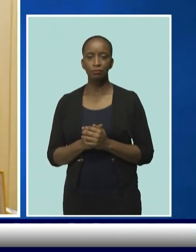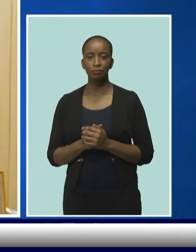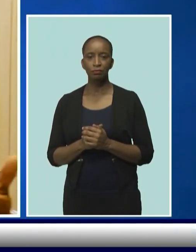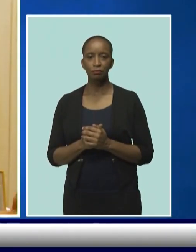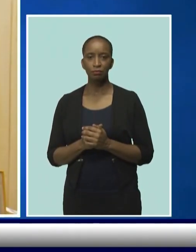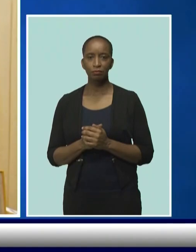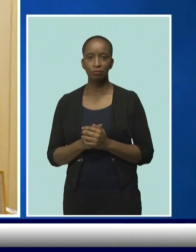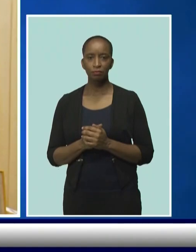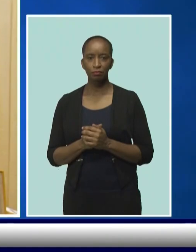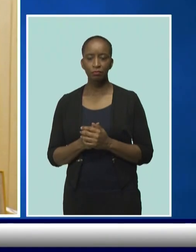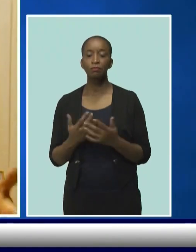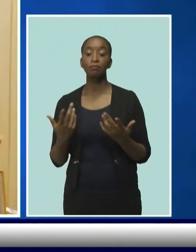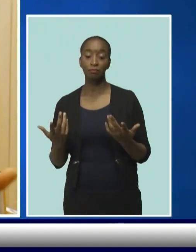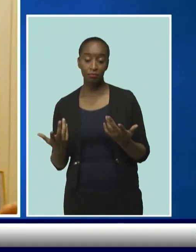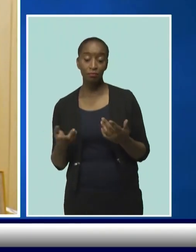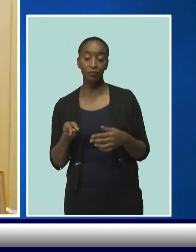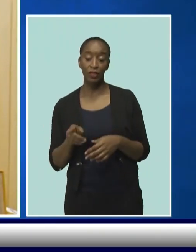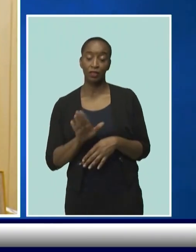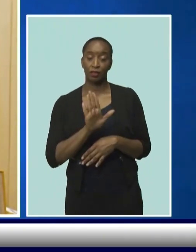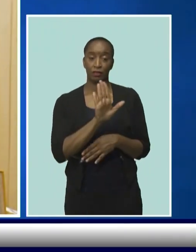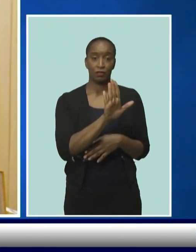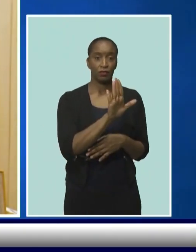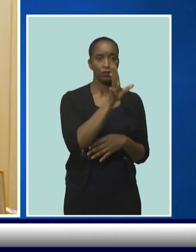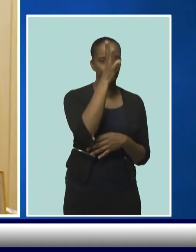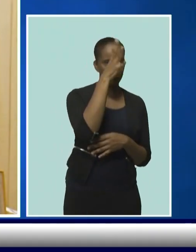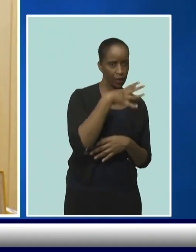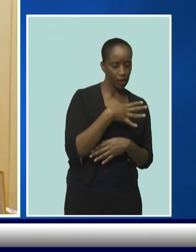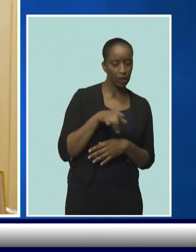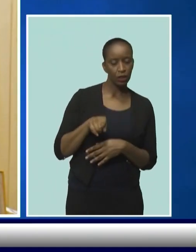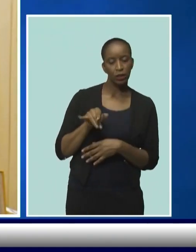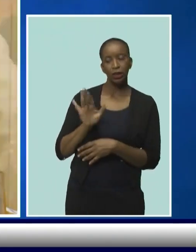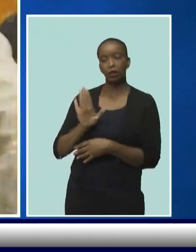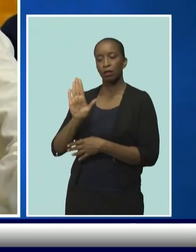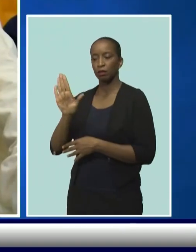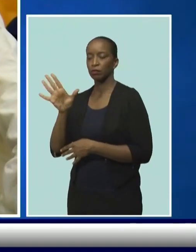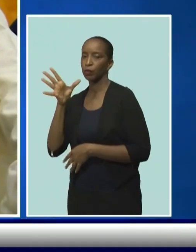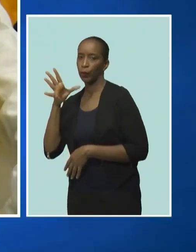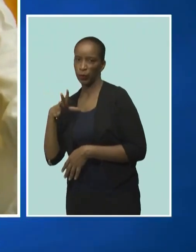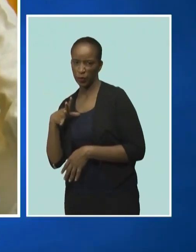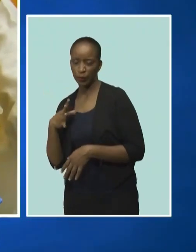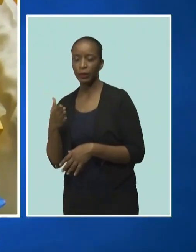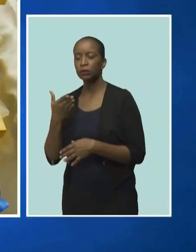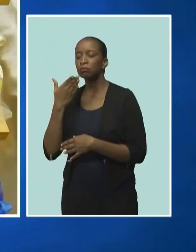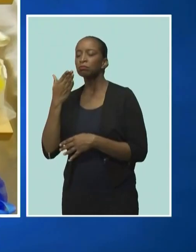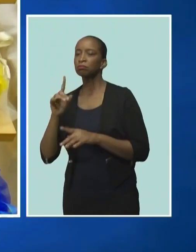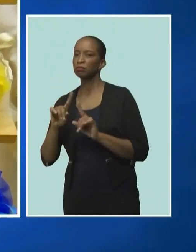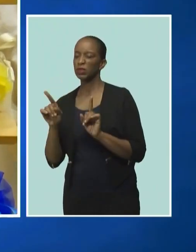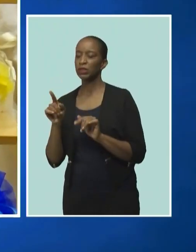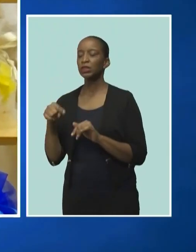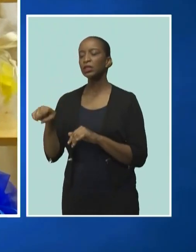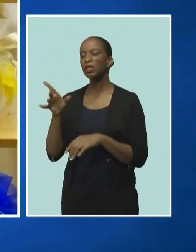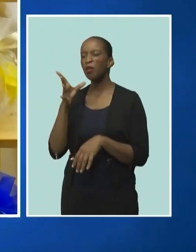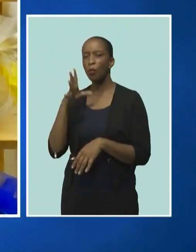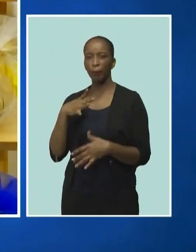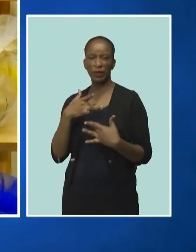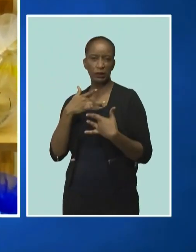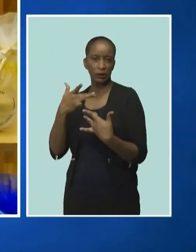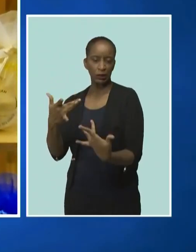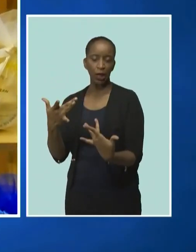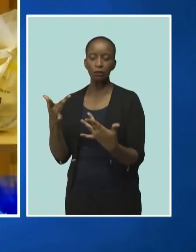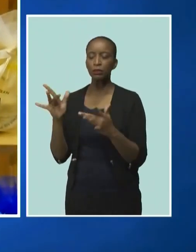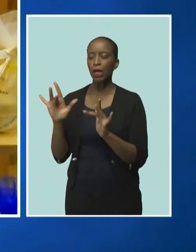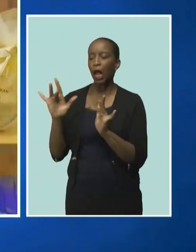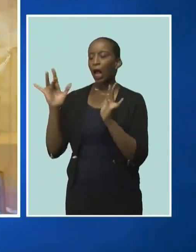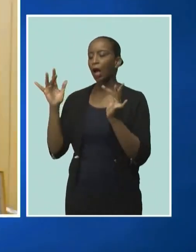And what makes my soap for women is really scent profile. So women usually tend to like floral scents, lighter scents, things like fruity. Some men